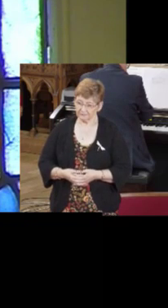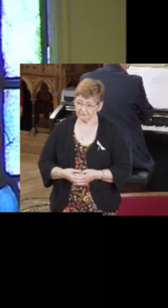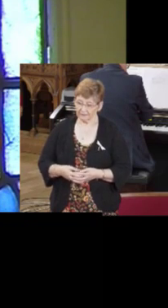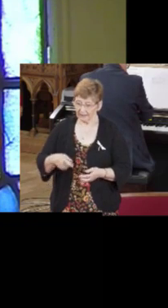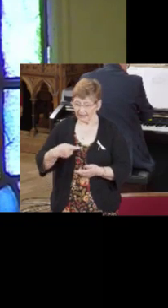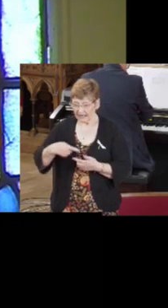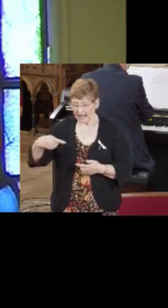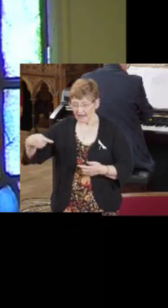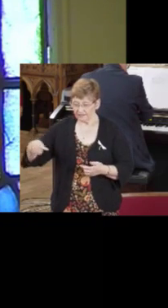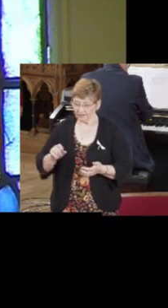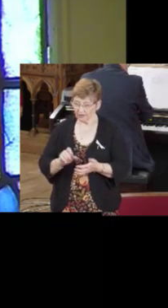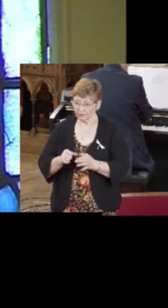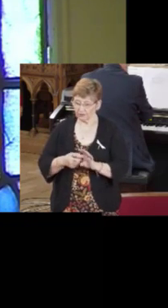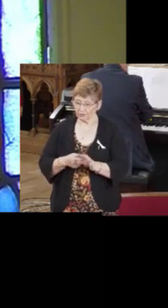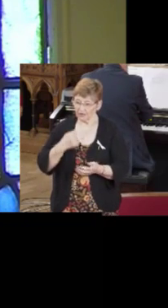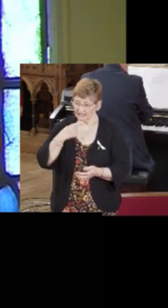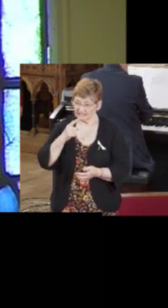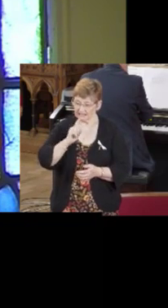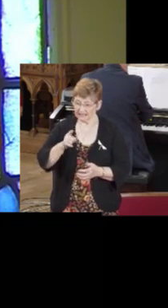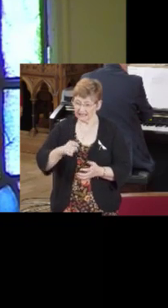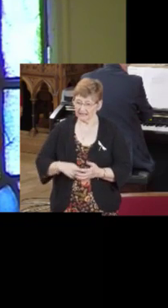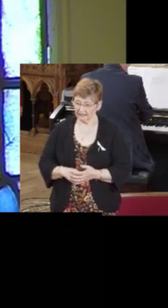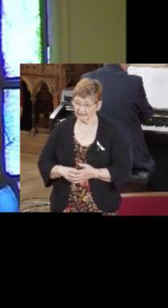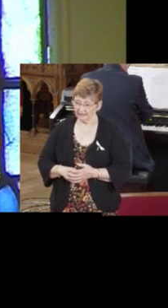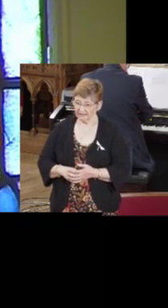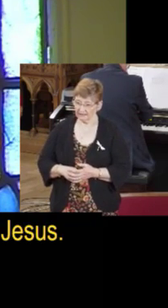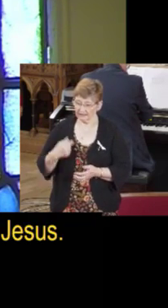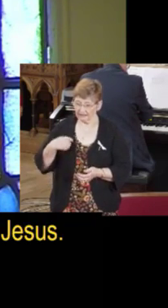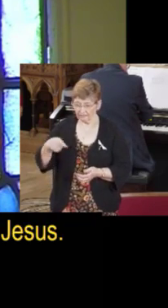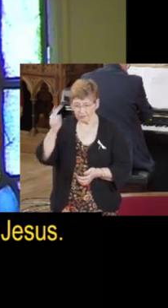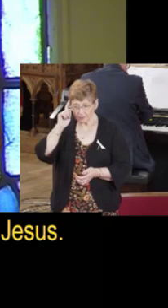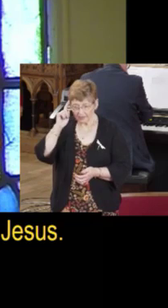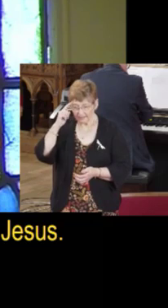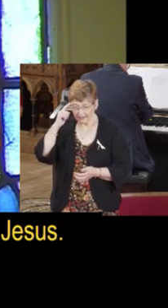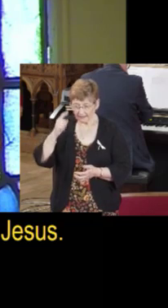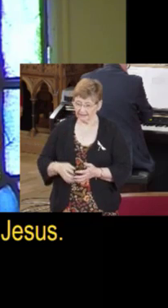In everything we do and say, and even what we think,